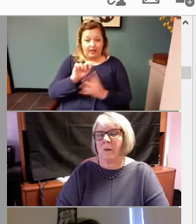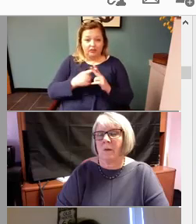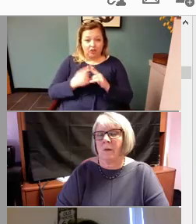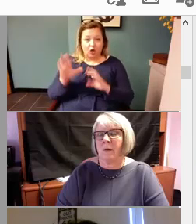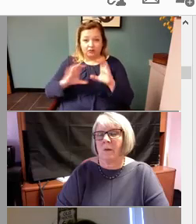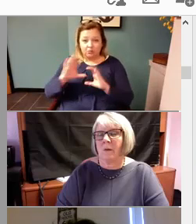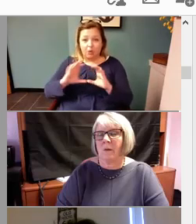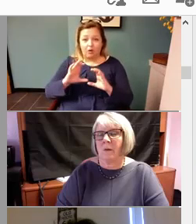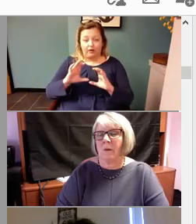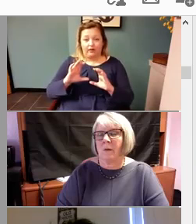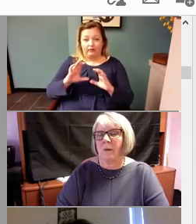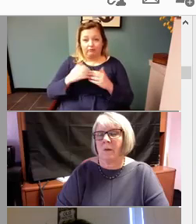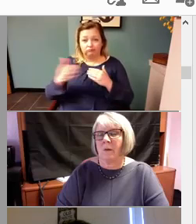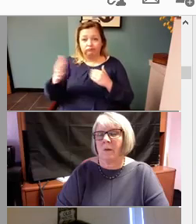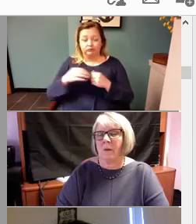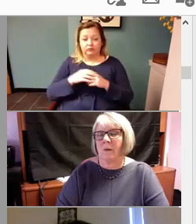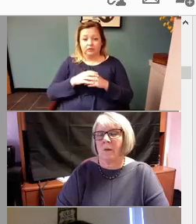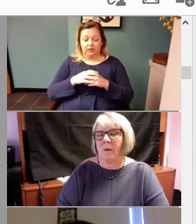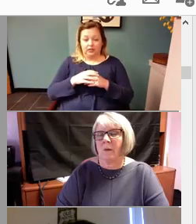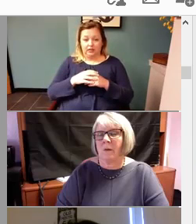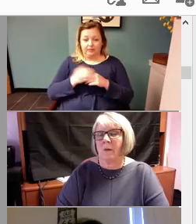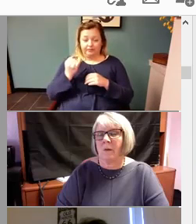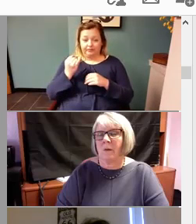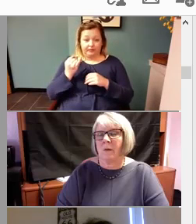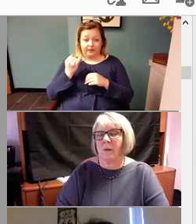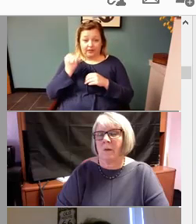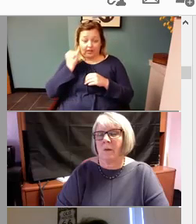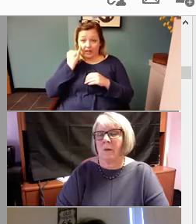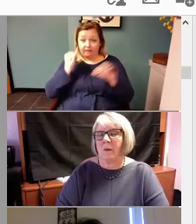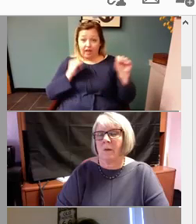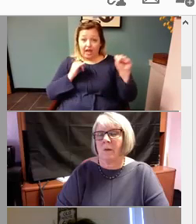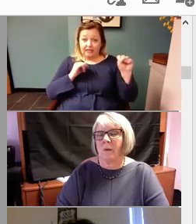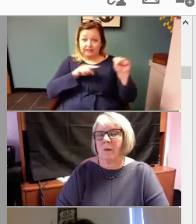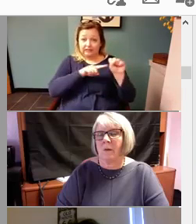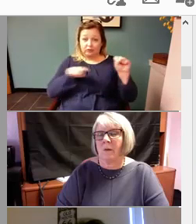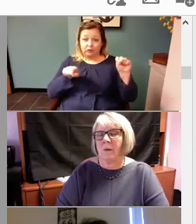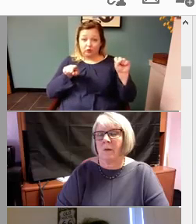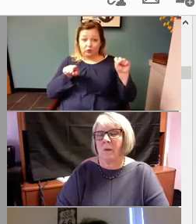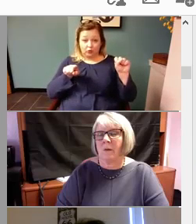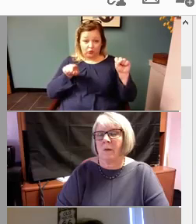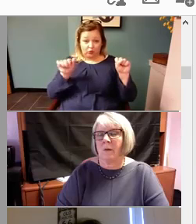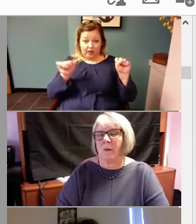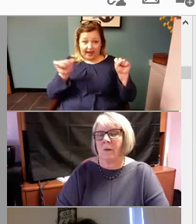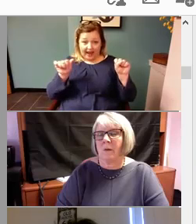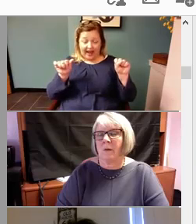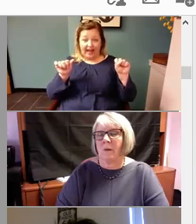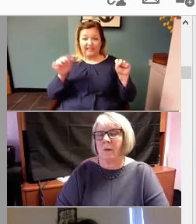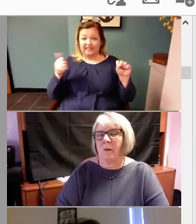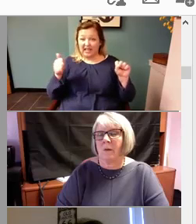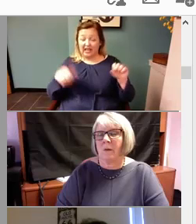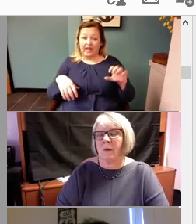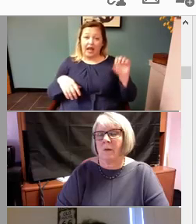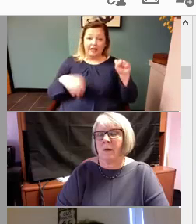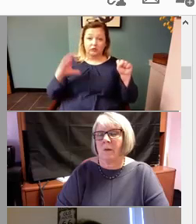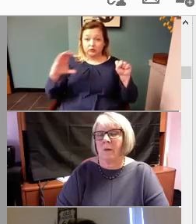that S edges from S to A had a distance of 10, S to C had a distance of 5, S to D